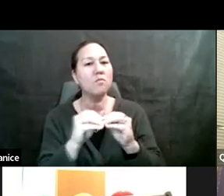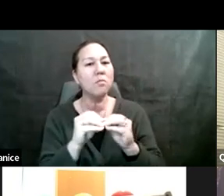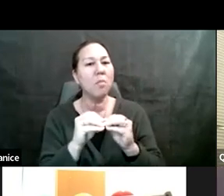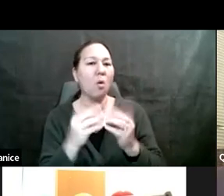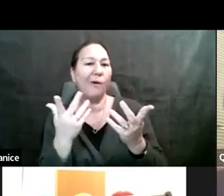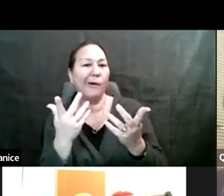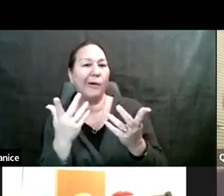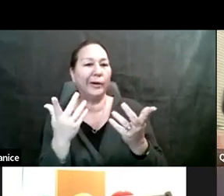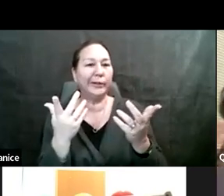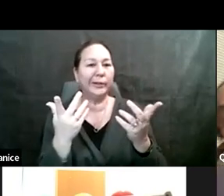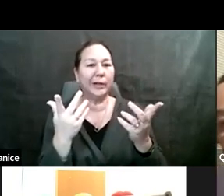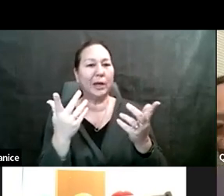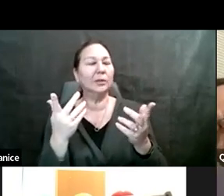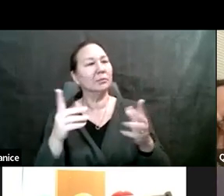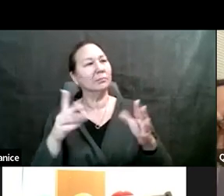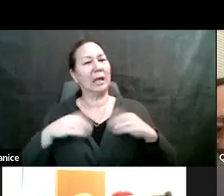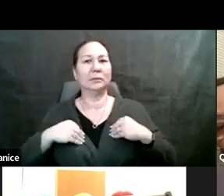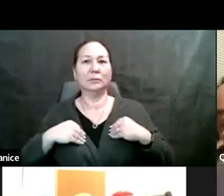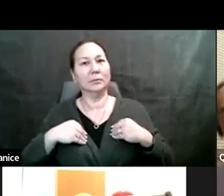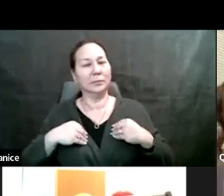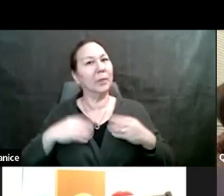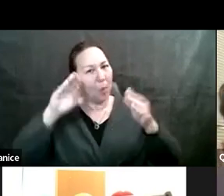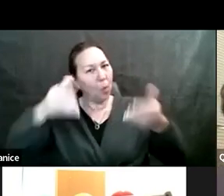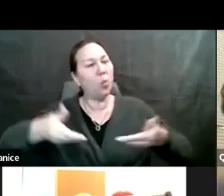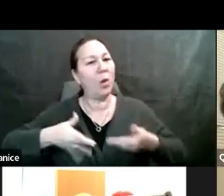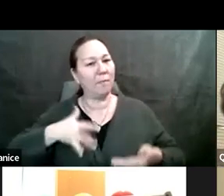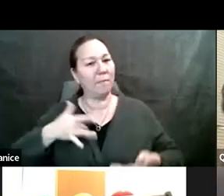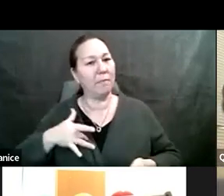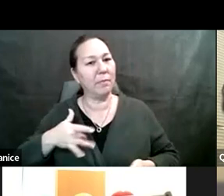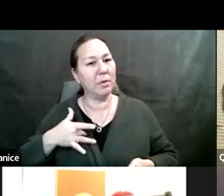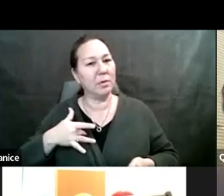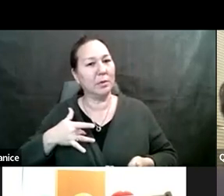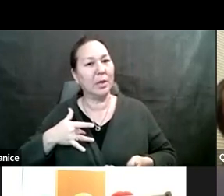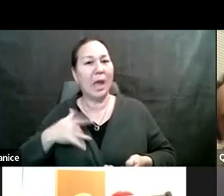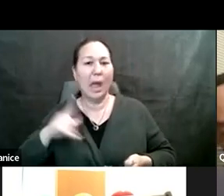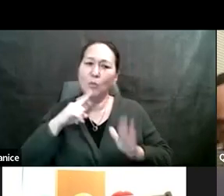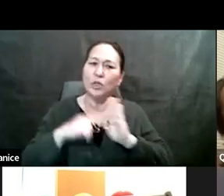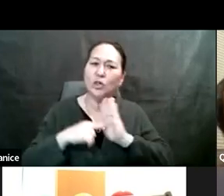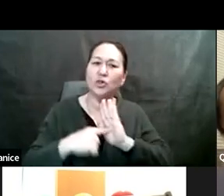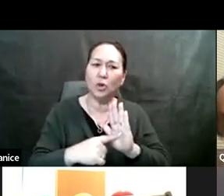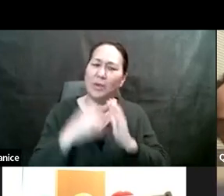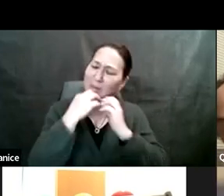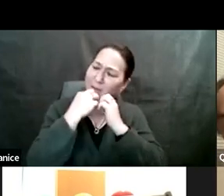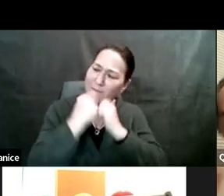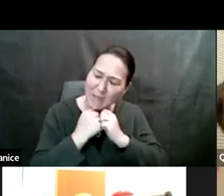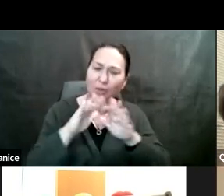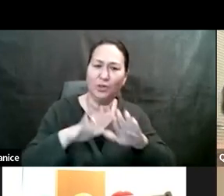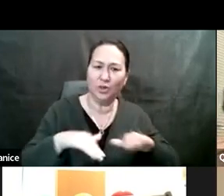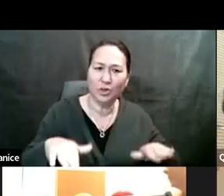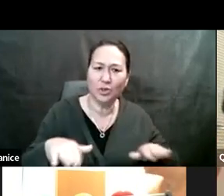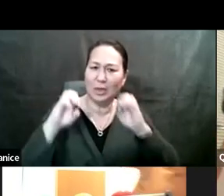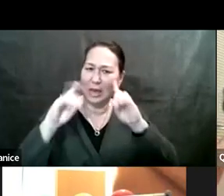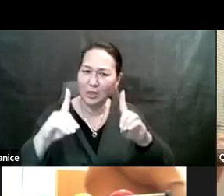welcome and show them their care about their kids education and what they what are the needs for them and